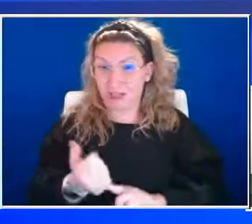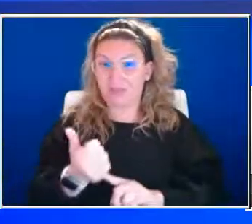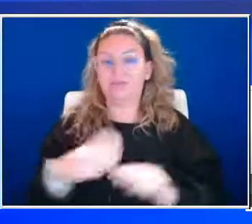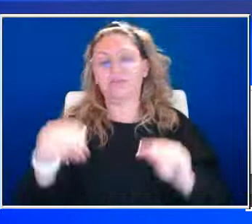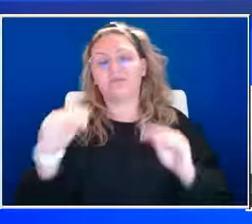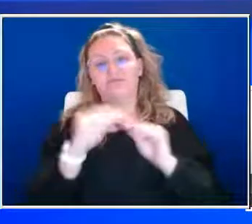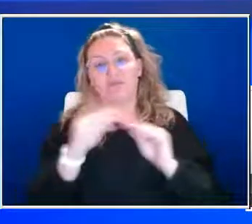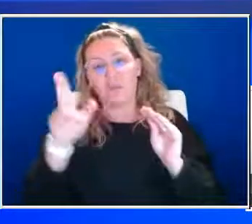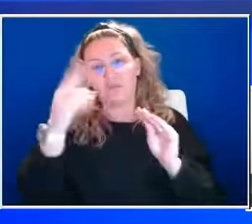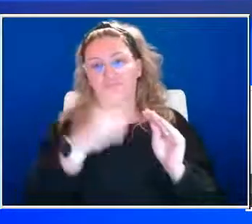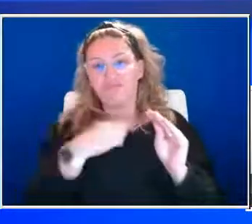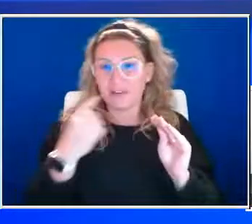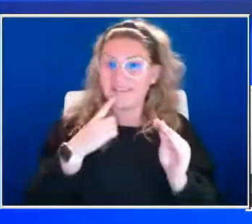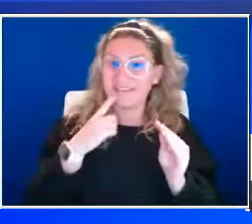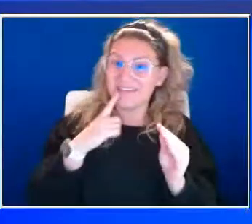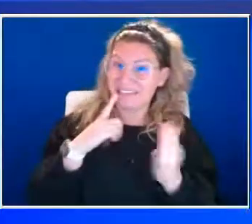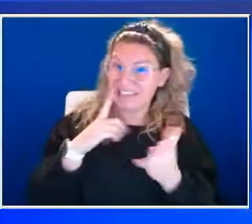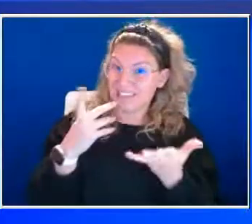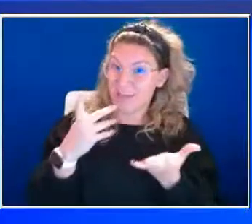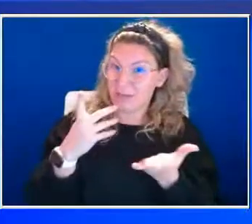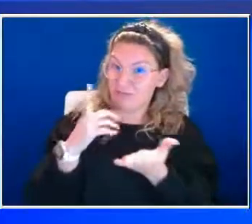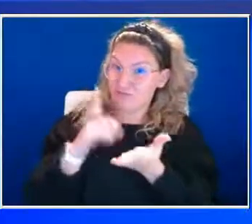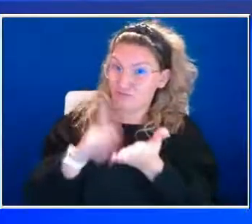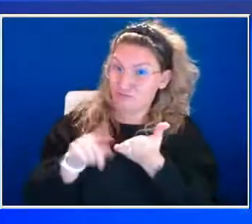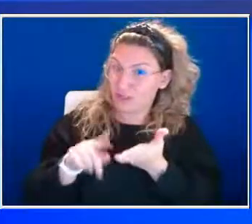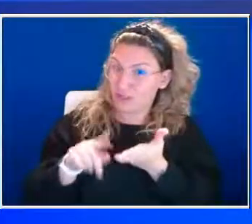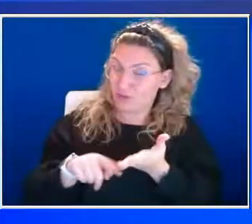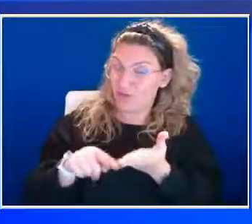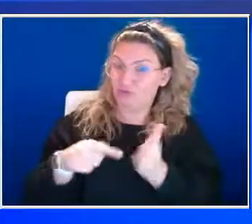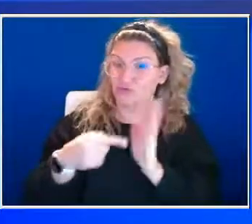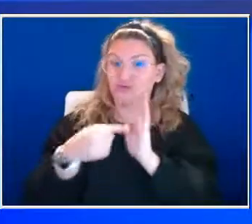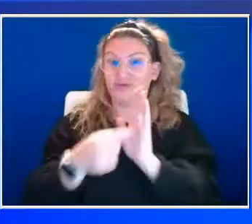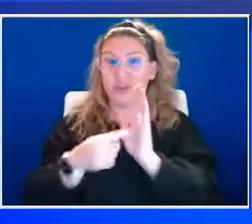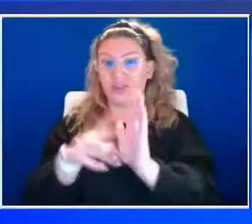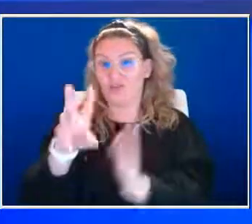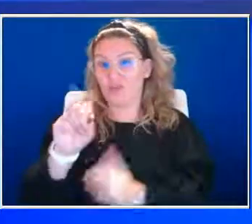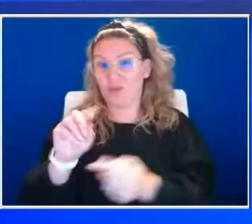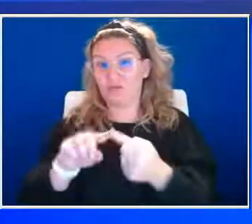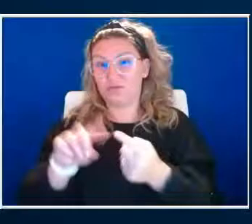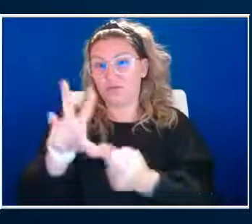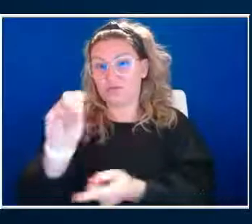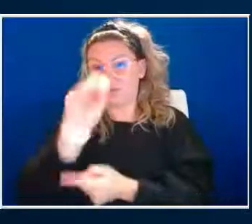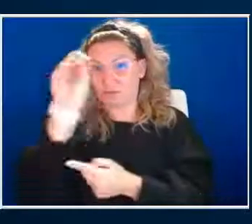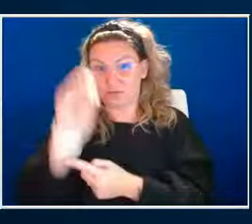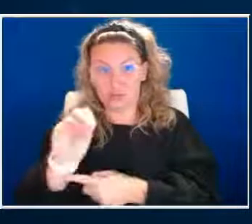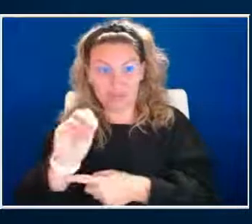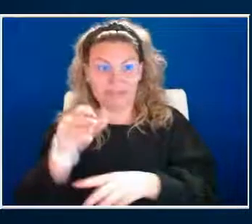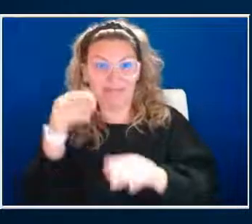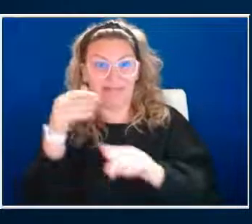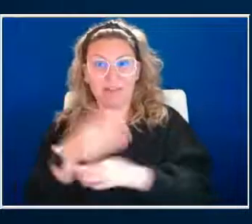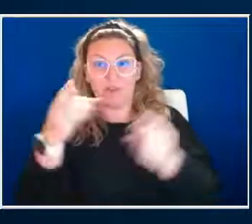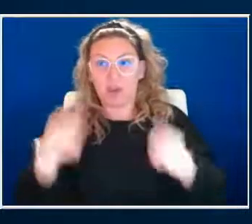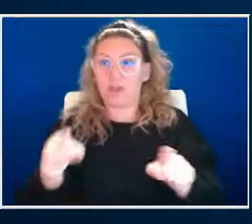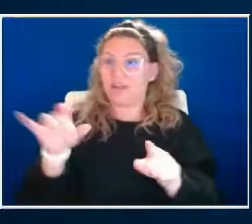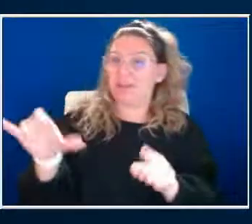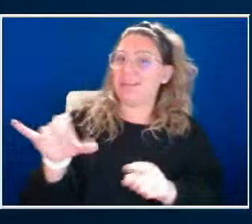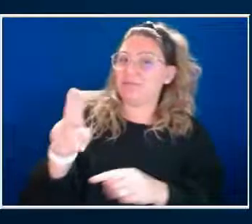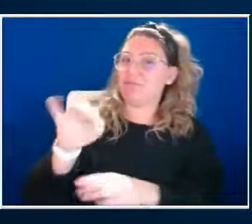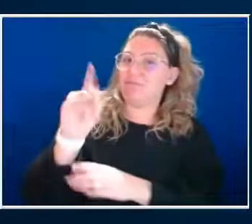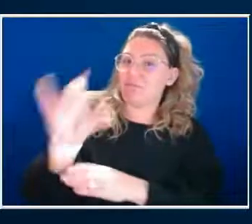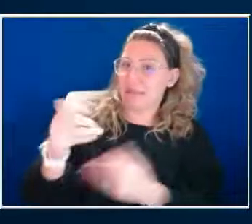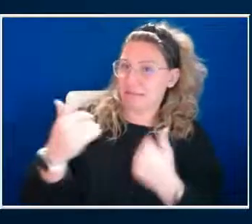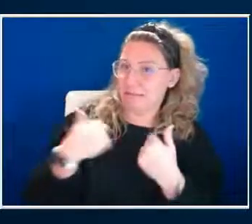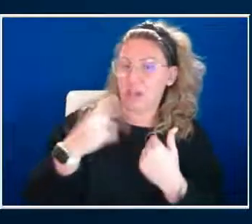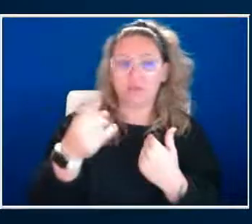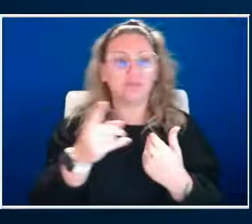60% chance of lymphedema after an axillary lymph node dissection, which is what Melanie had. Dr. Kilgore, let's talk research. This is something that you are